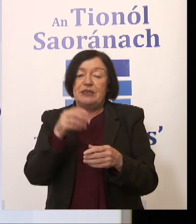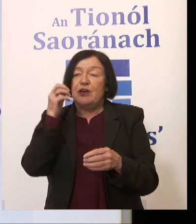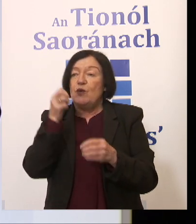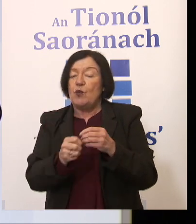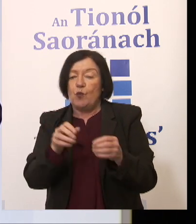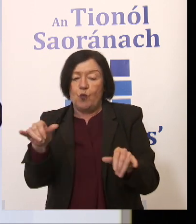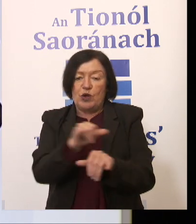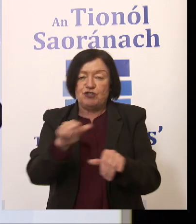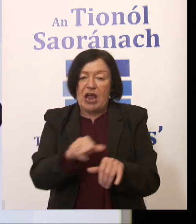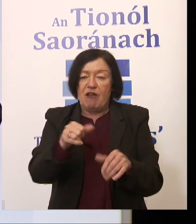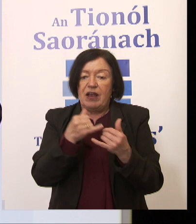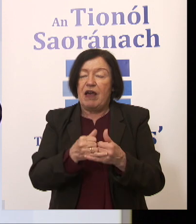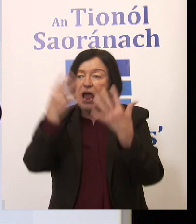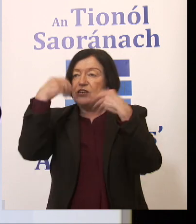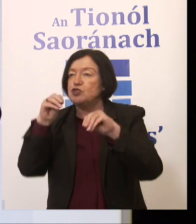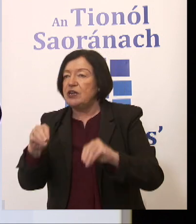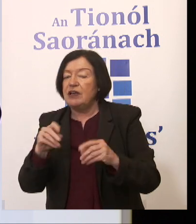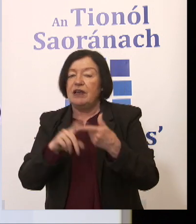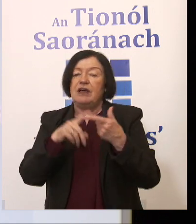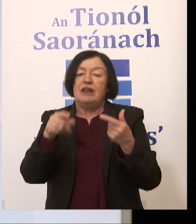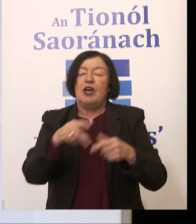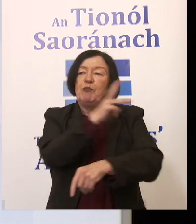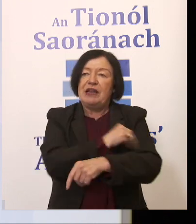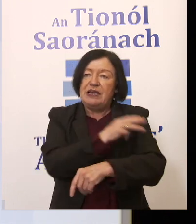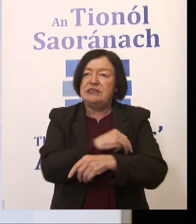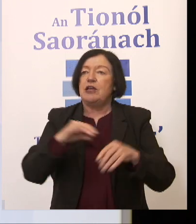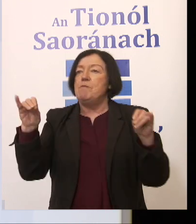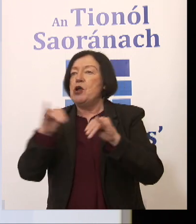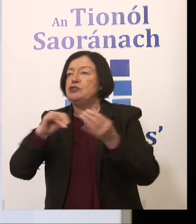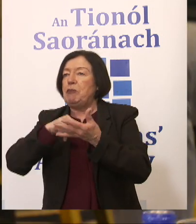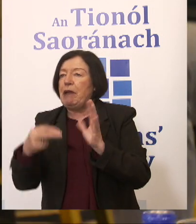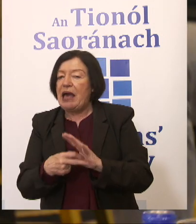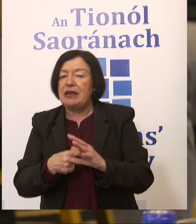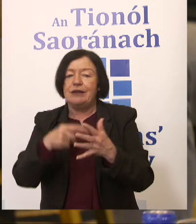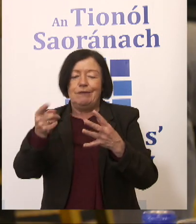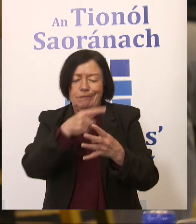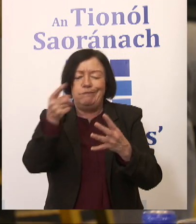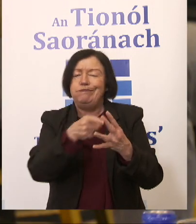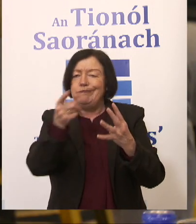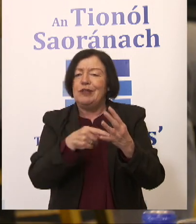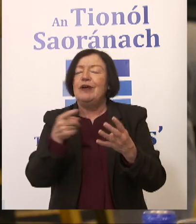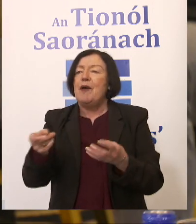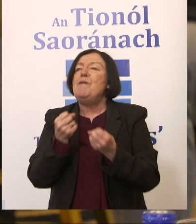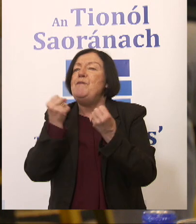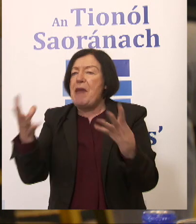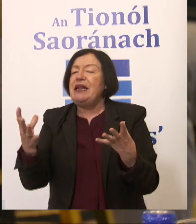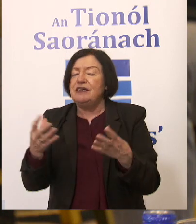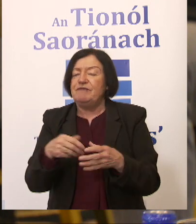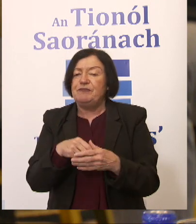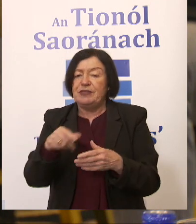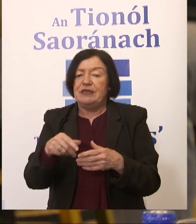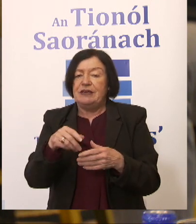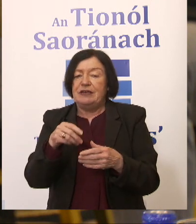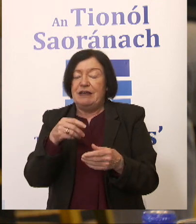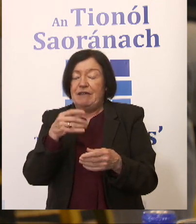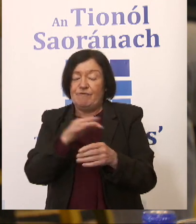spectrum, areas like education and policing and emergency planning, and some of those issues, again, many of them, they go from